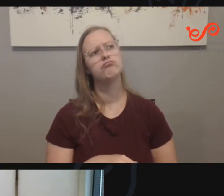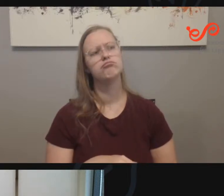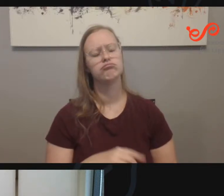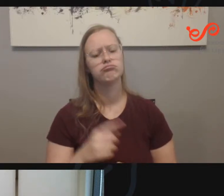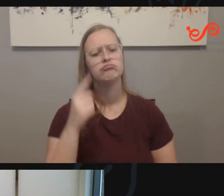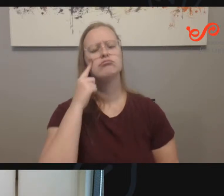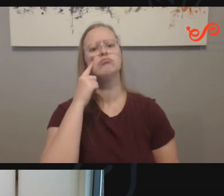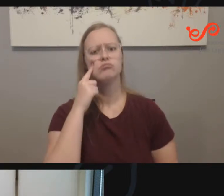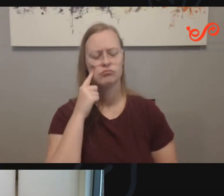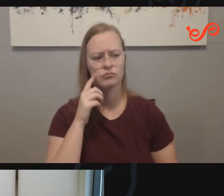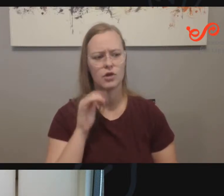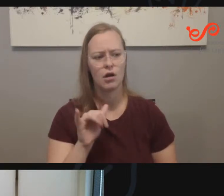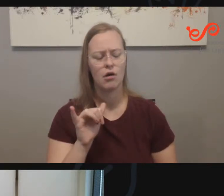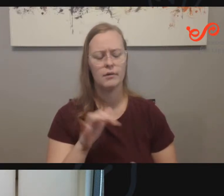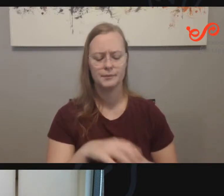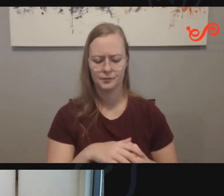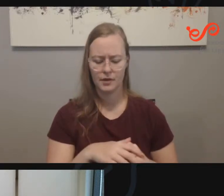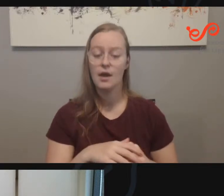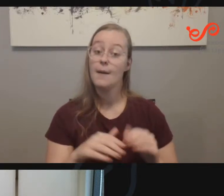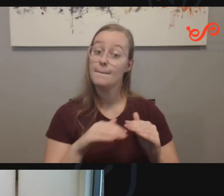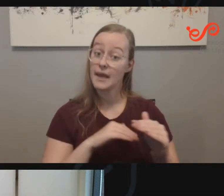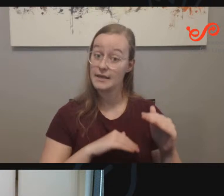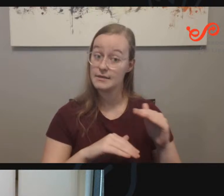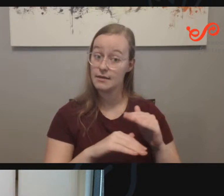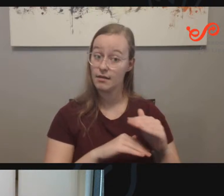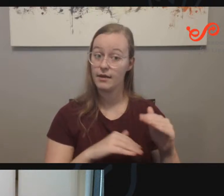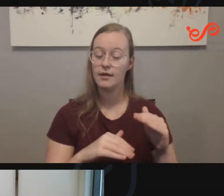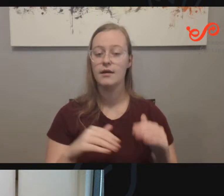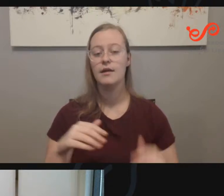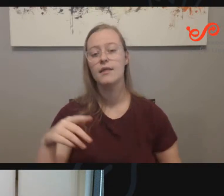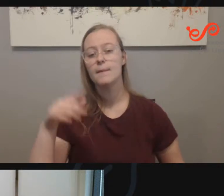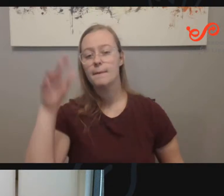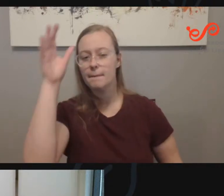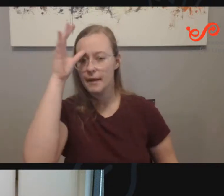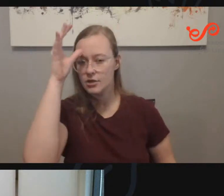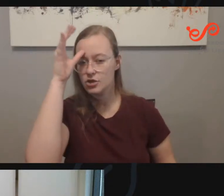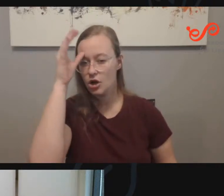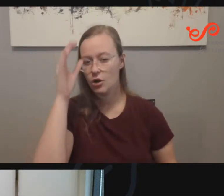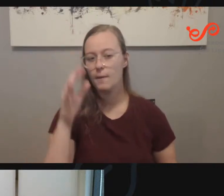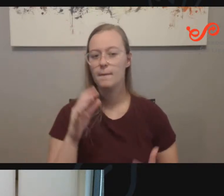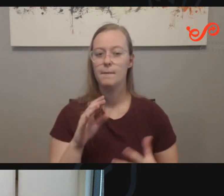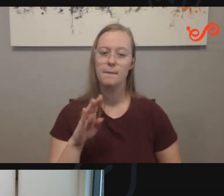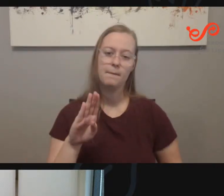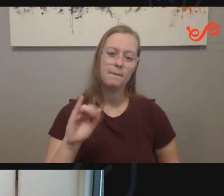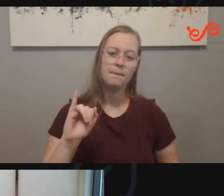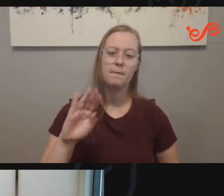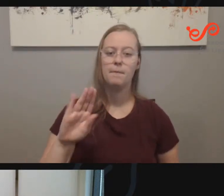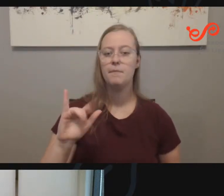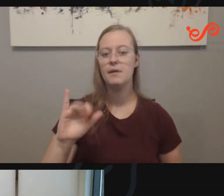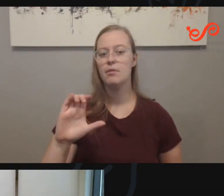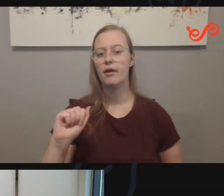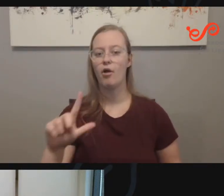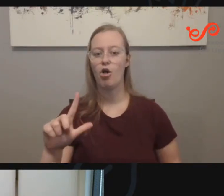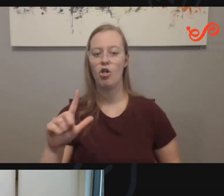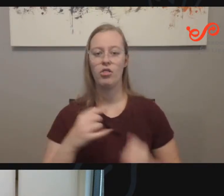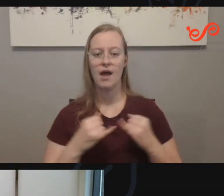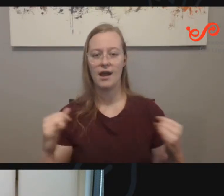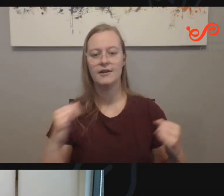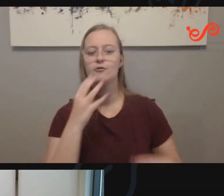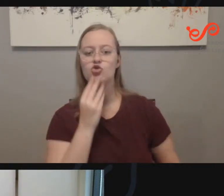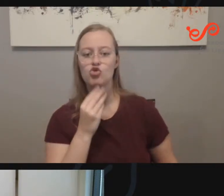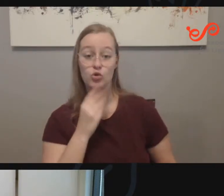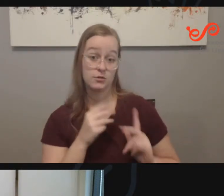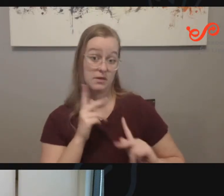that basically the patriarchal biblical line, which Jewish people are